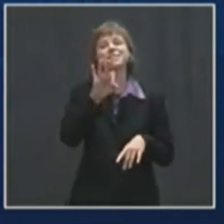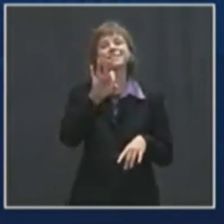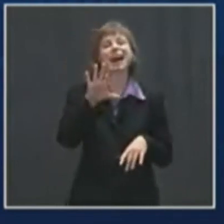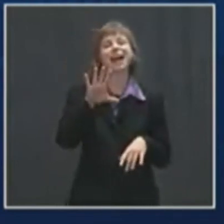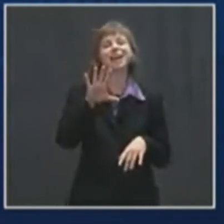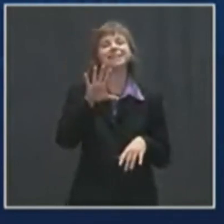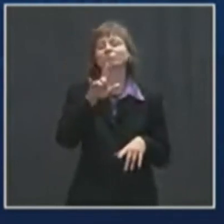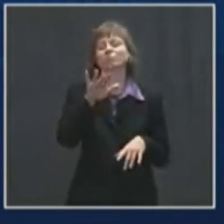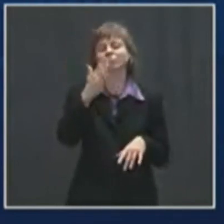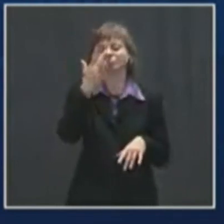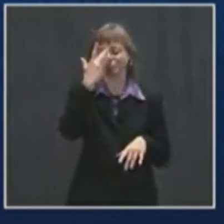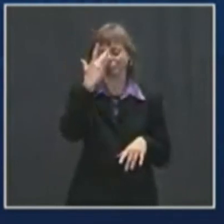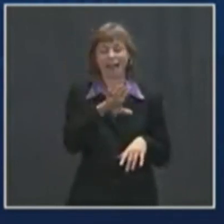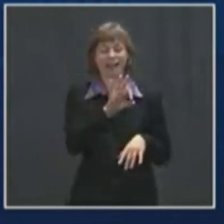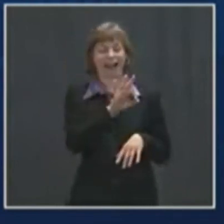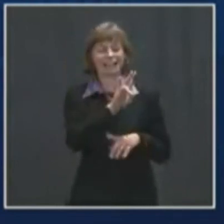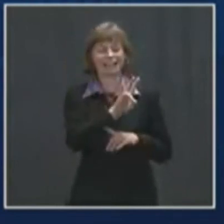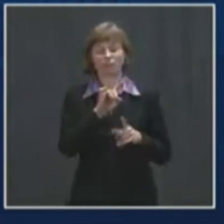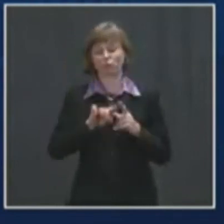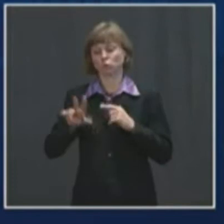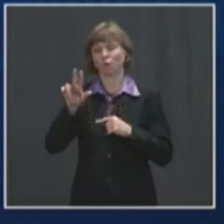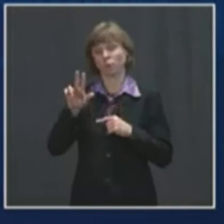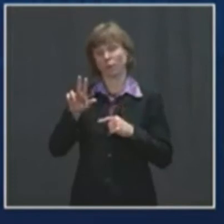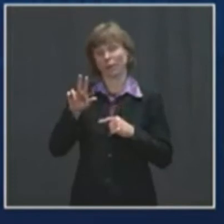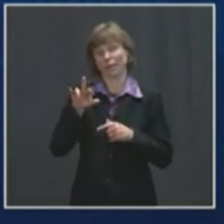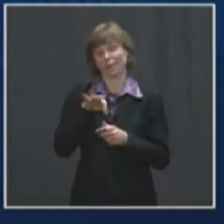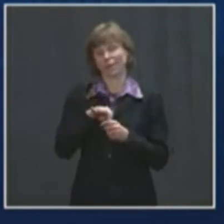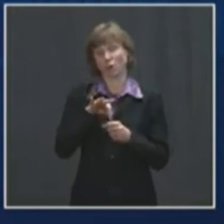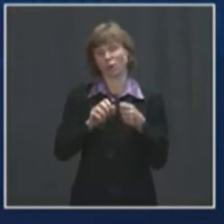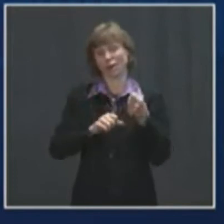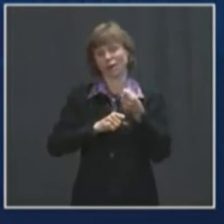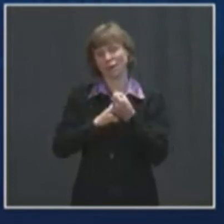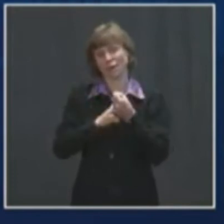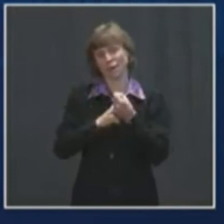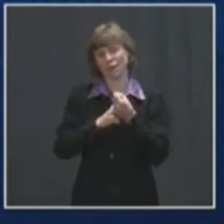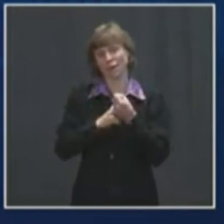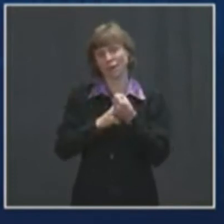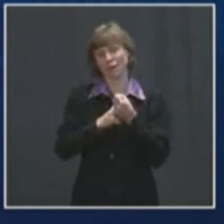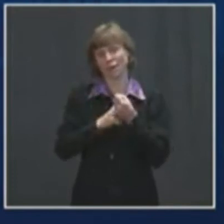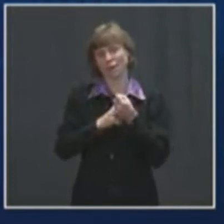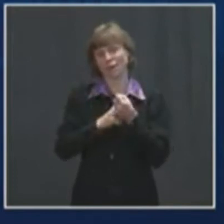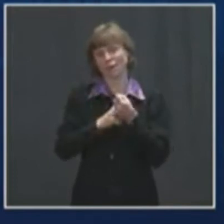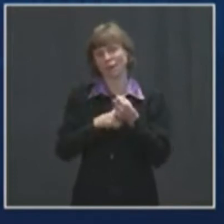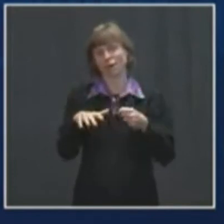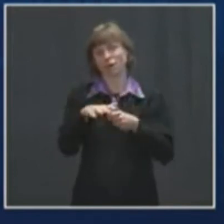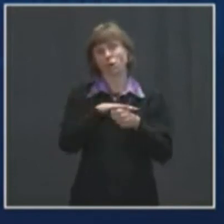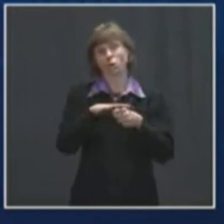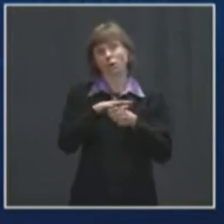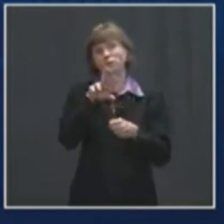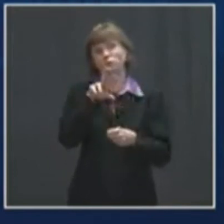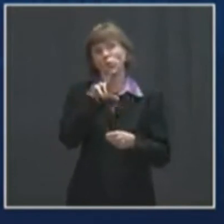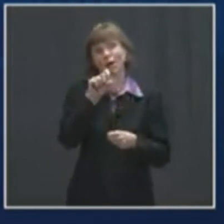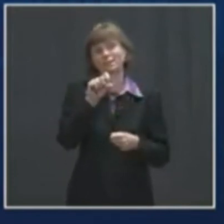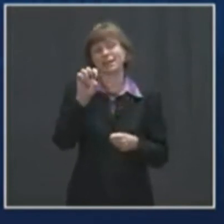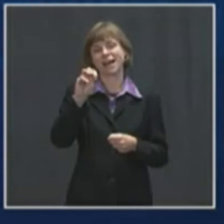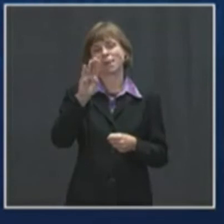97-3 vote in favor of supporting the location of the U.S. Embassy in Jerusalem.